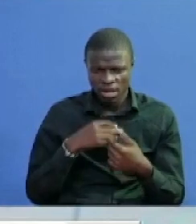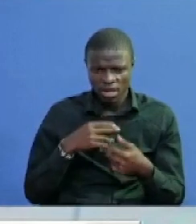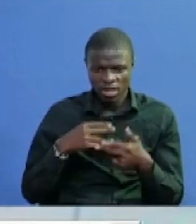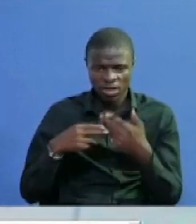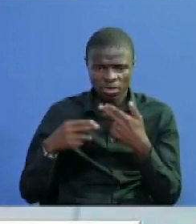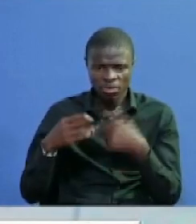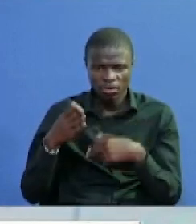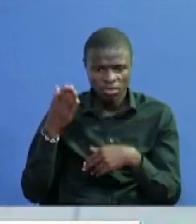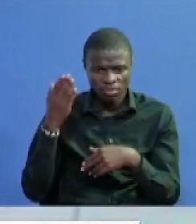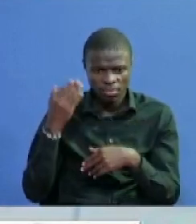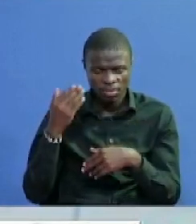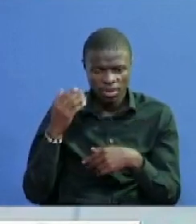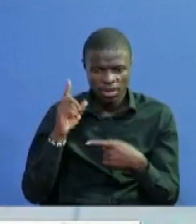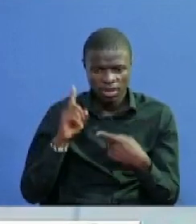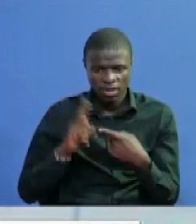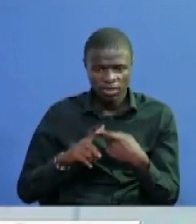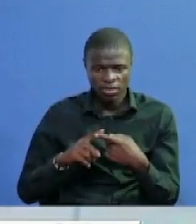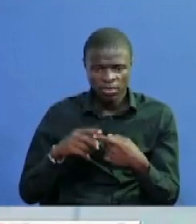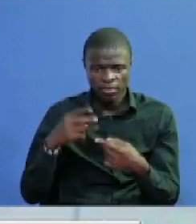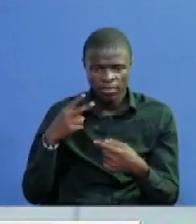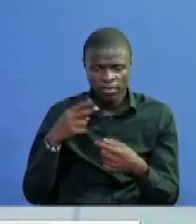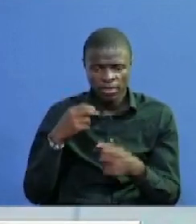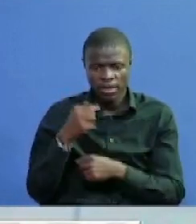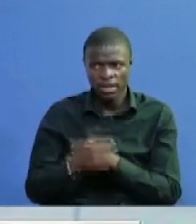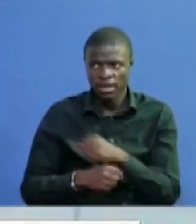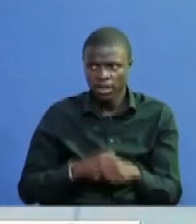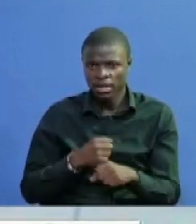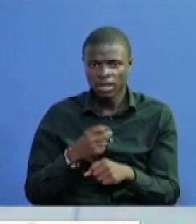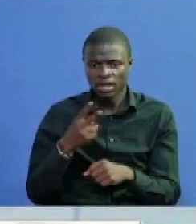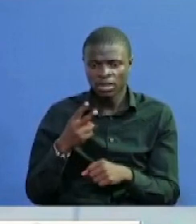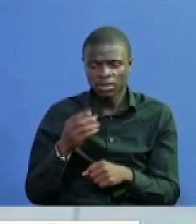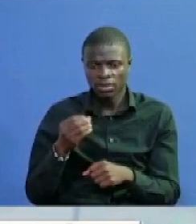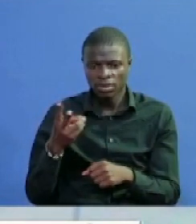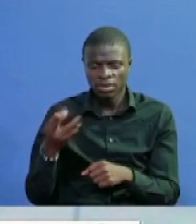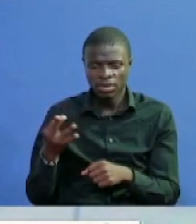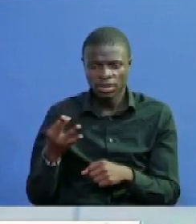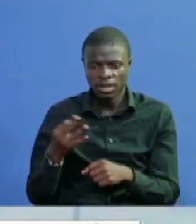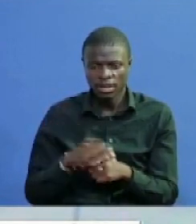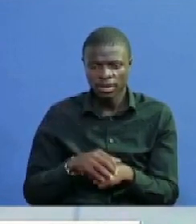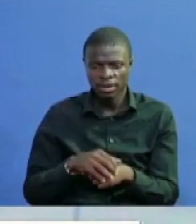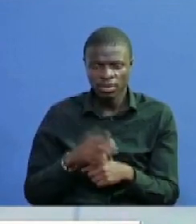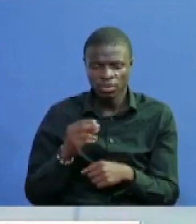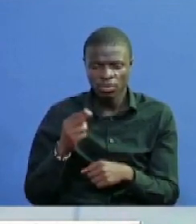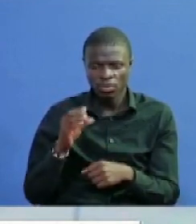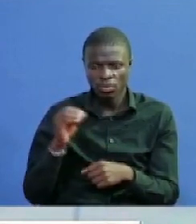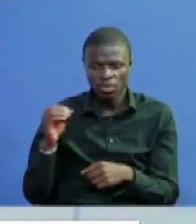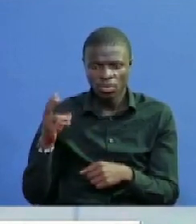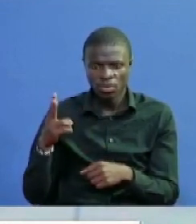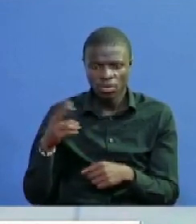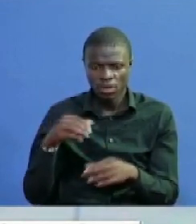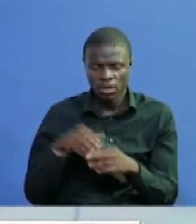scenario when we had an election management body, then called Electoral Commission of Kenya, in